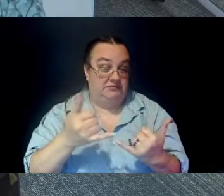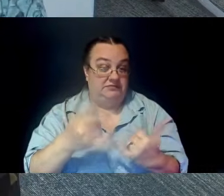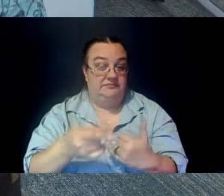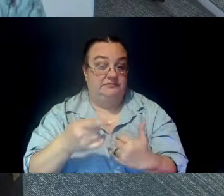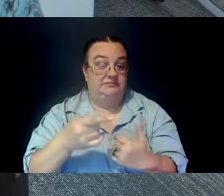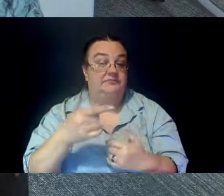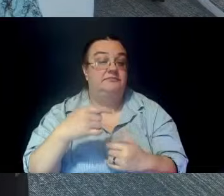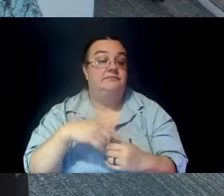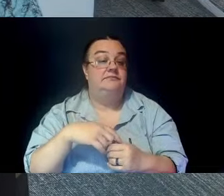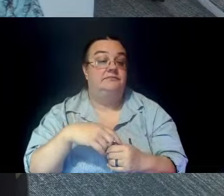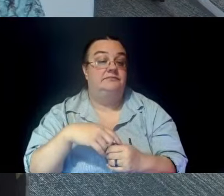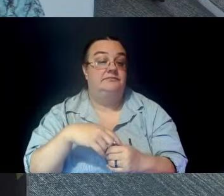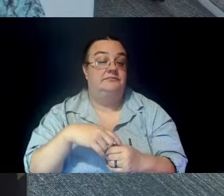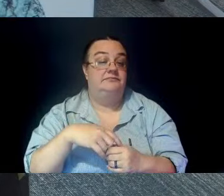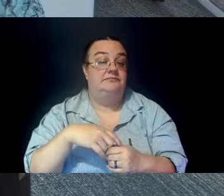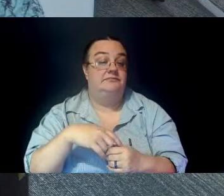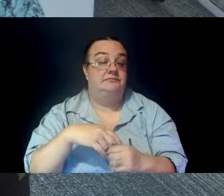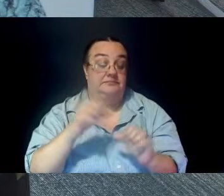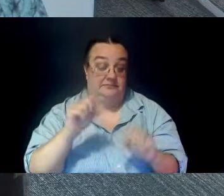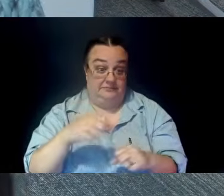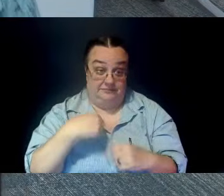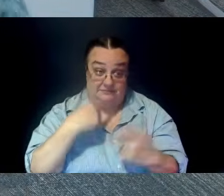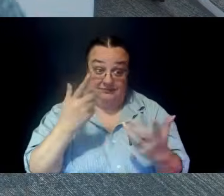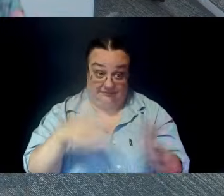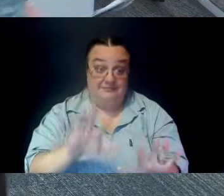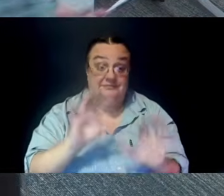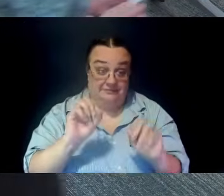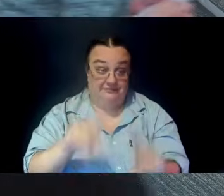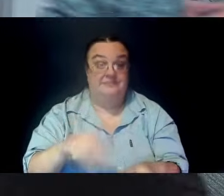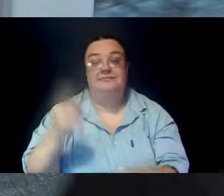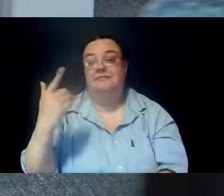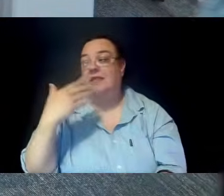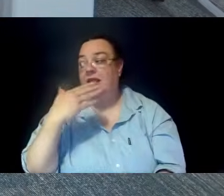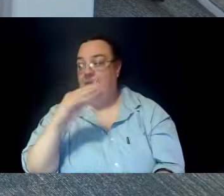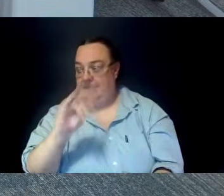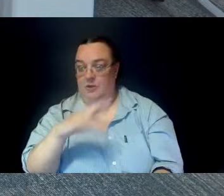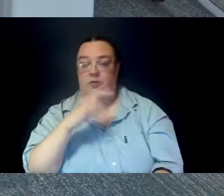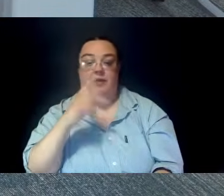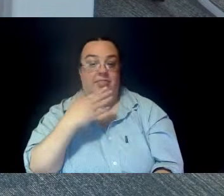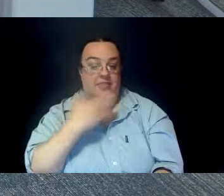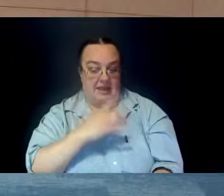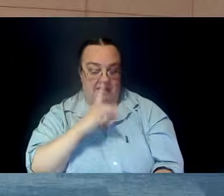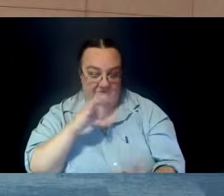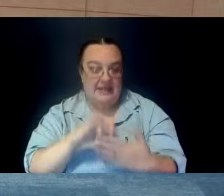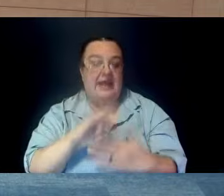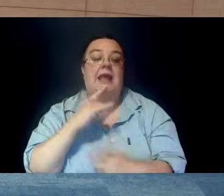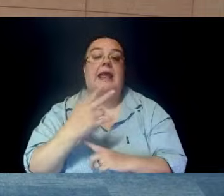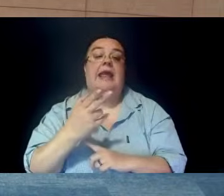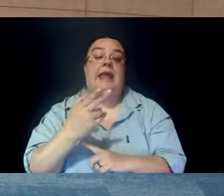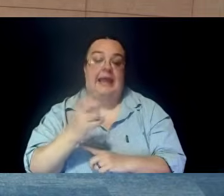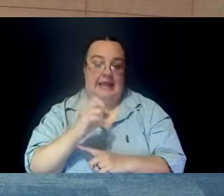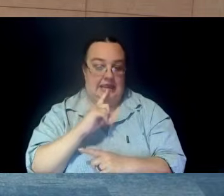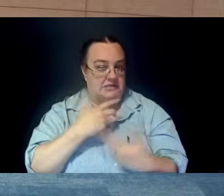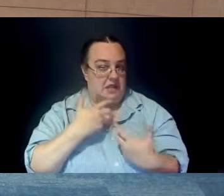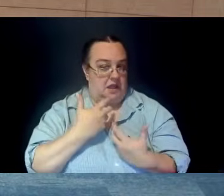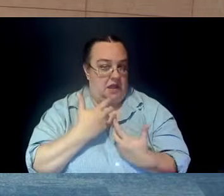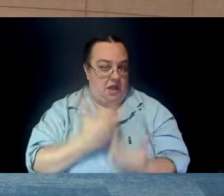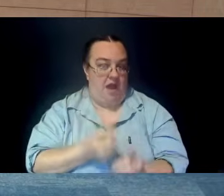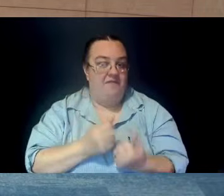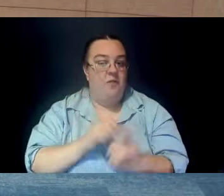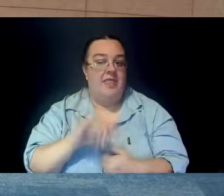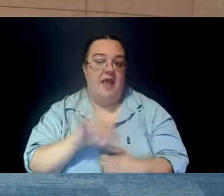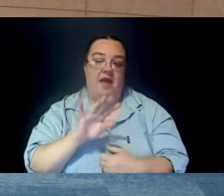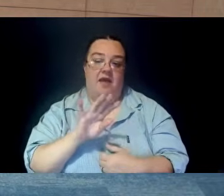okay? Can I say done? All right. Thank you. Thank you for that. He is confident in the 44 figure.